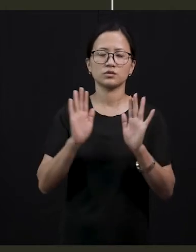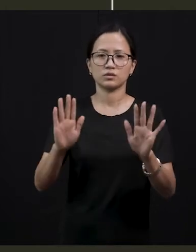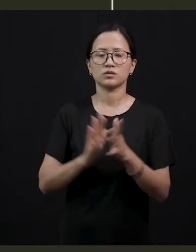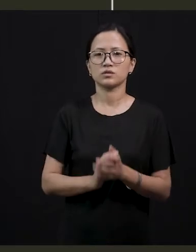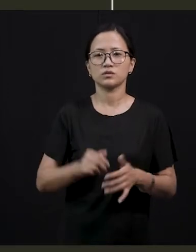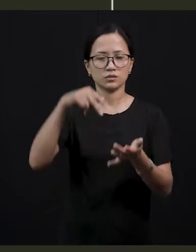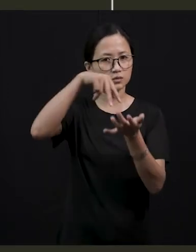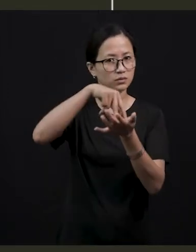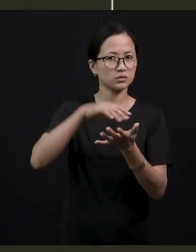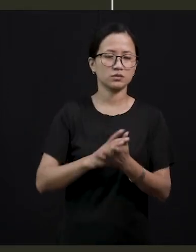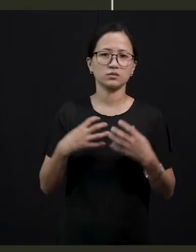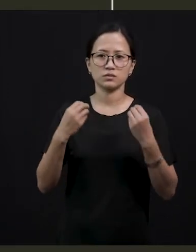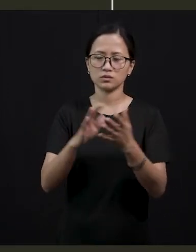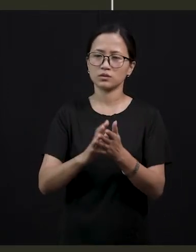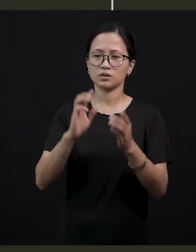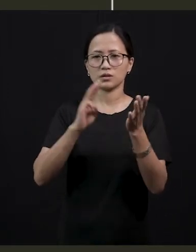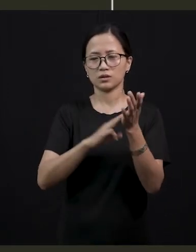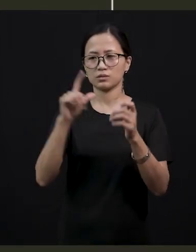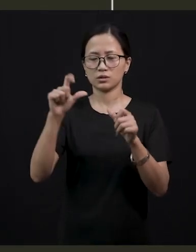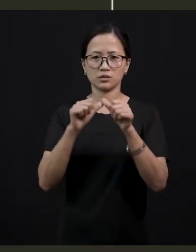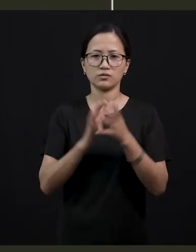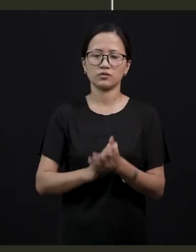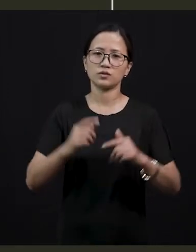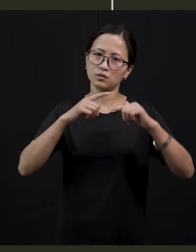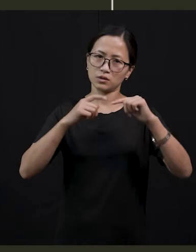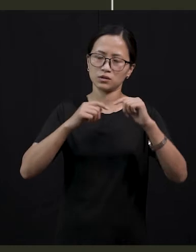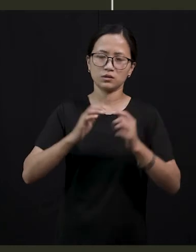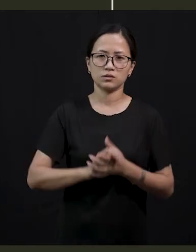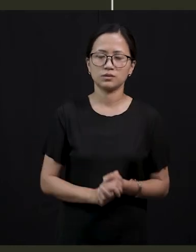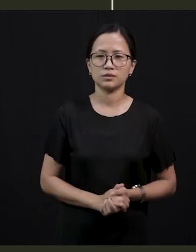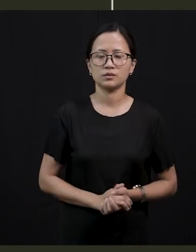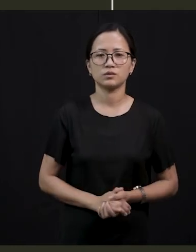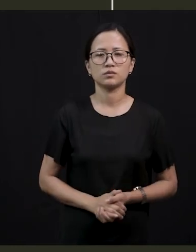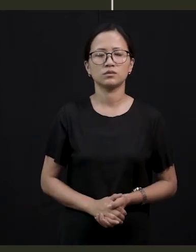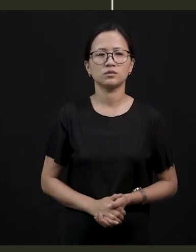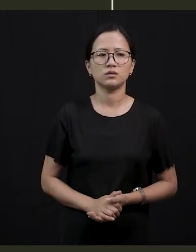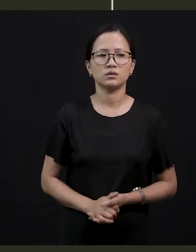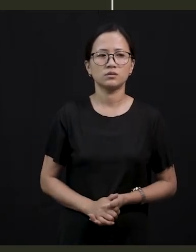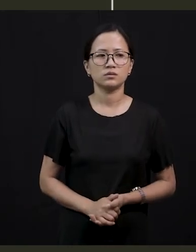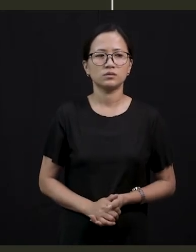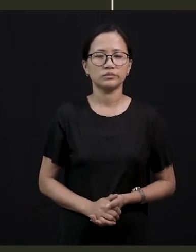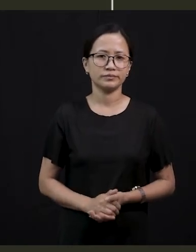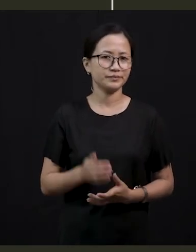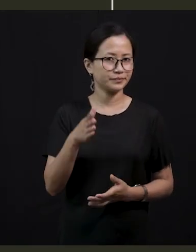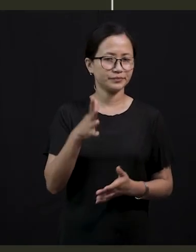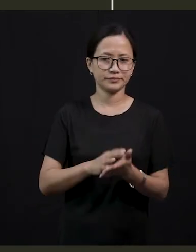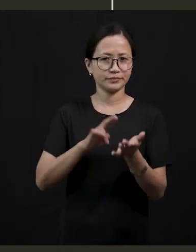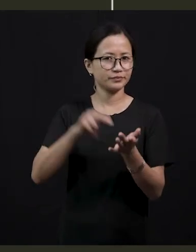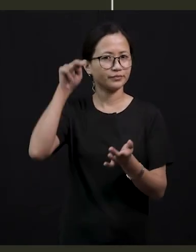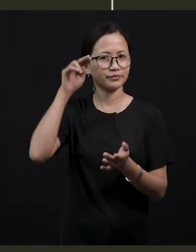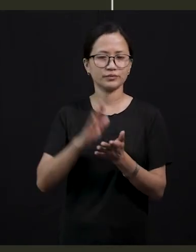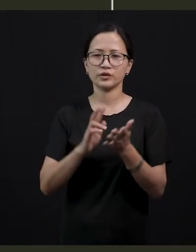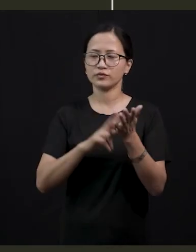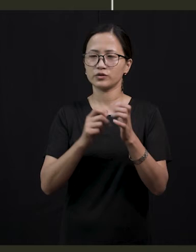you want to stand as an MLA for elections. Alright, so now we do not in Nagaland